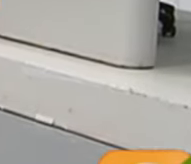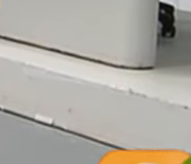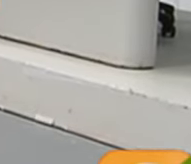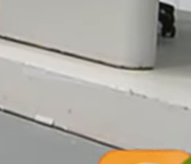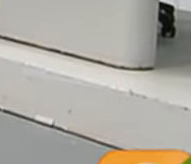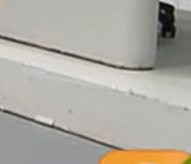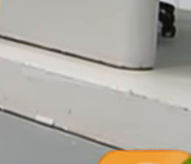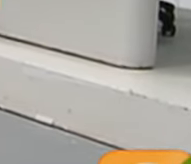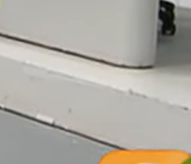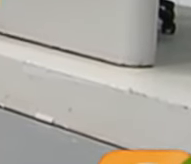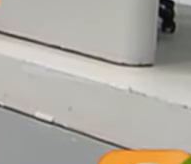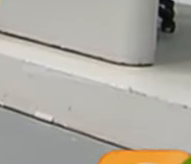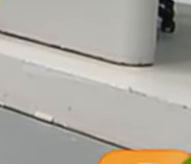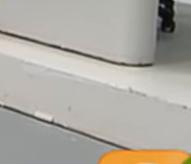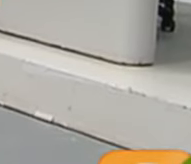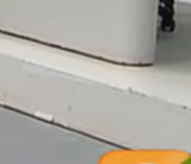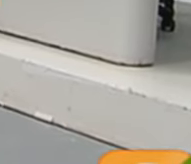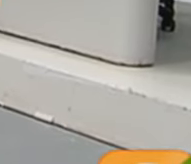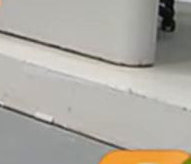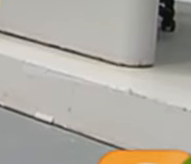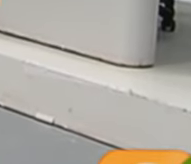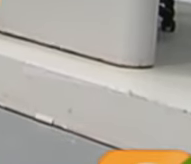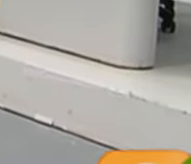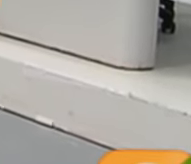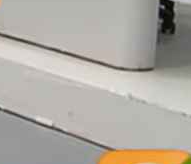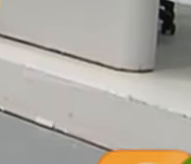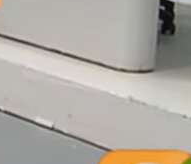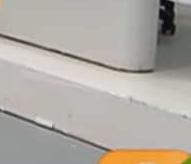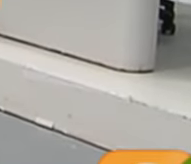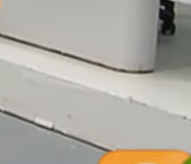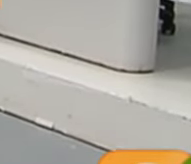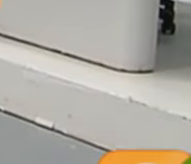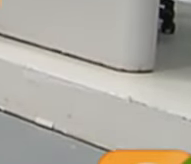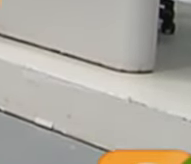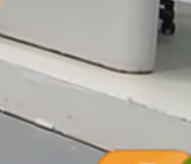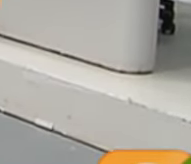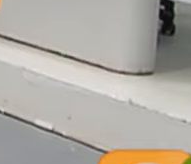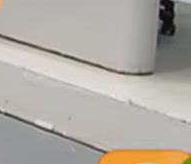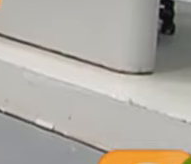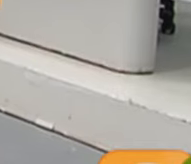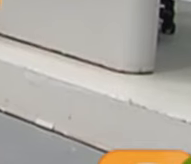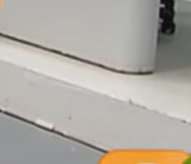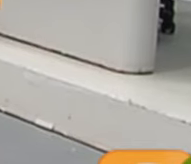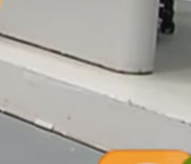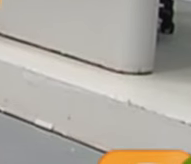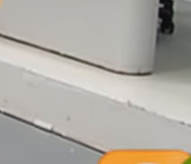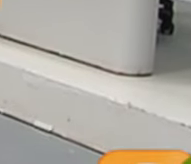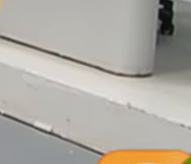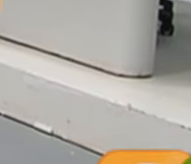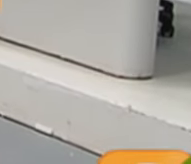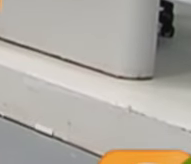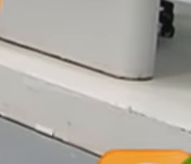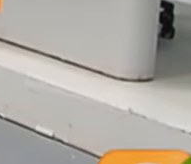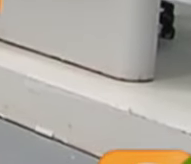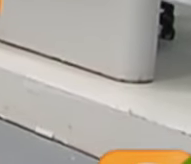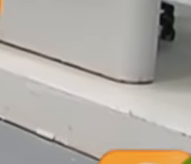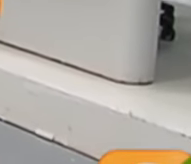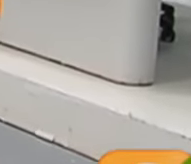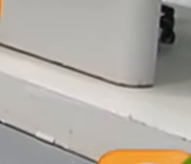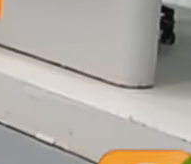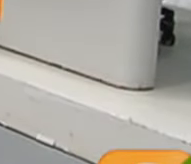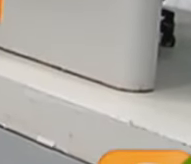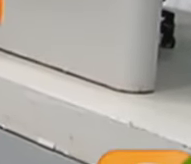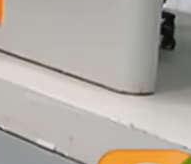nearly 105 or thereabout. Yeah. And therefore, this is what brought that strike to an end. So if government